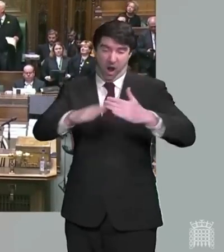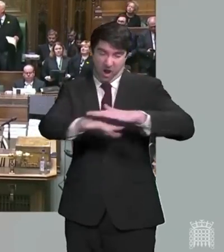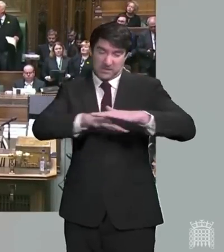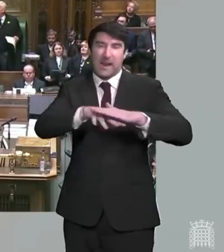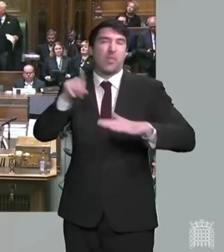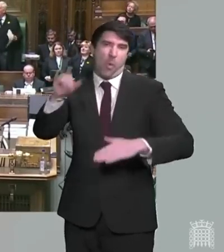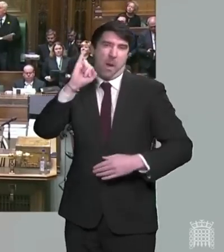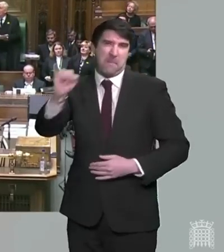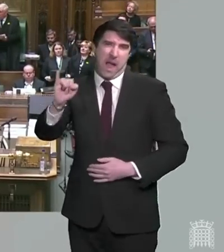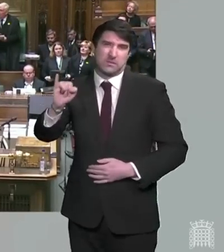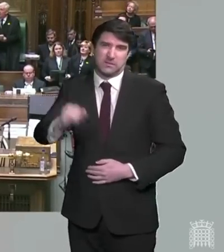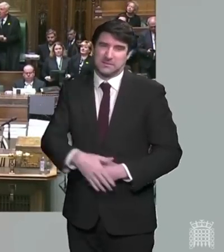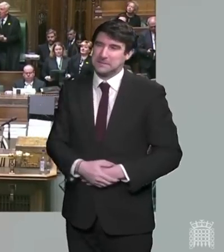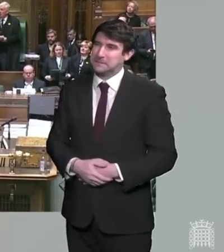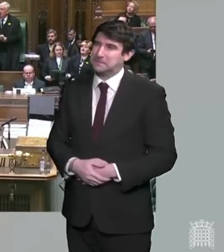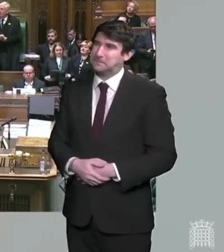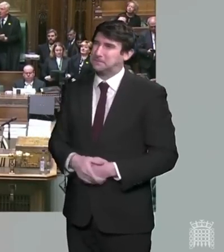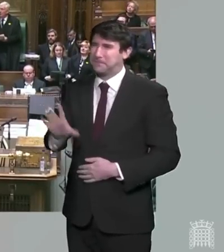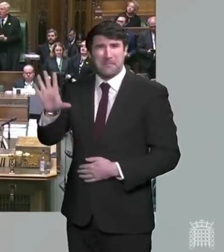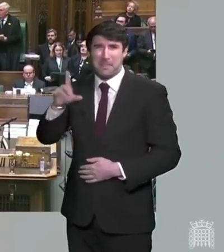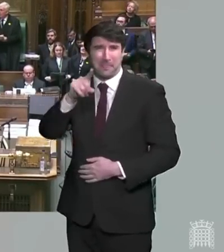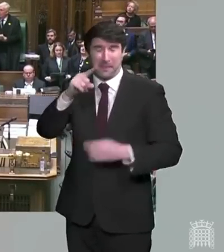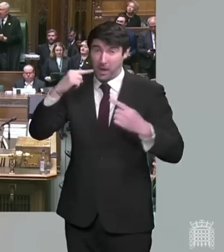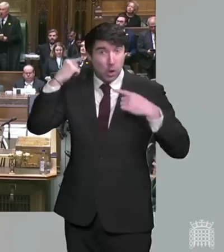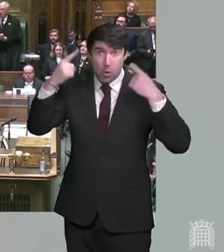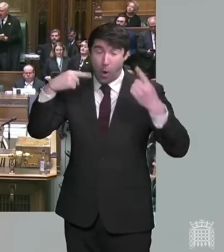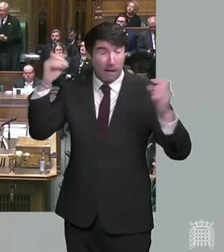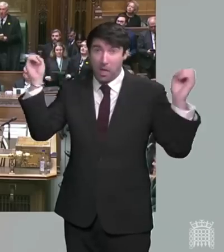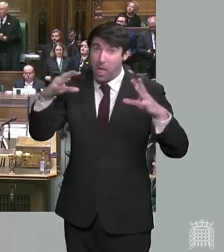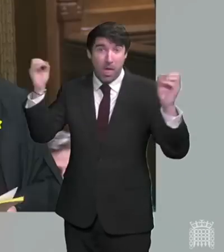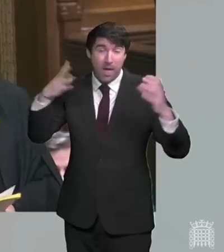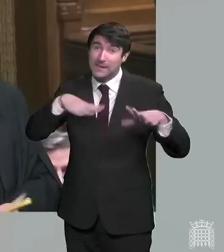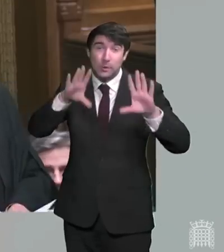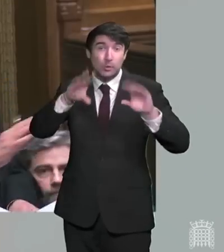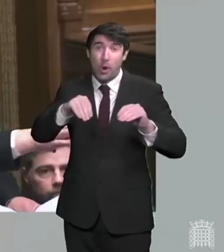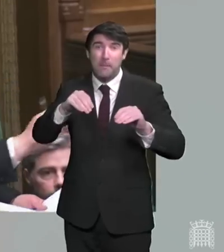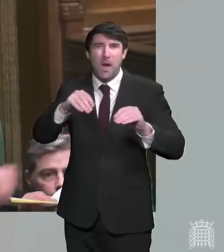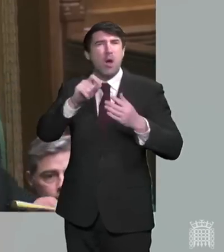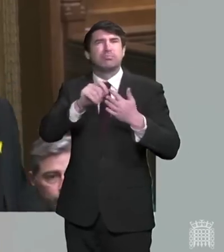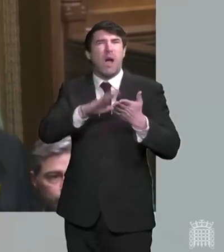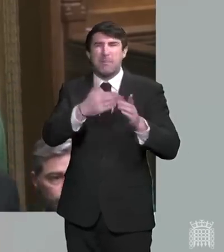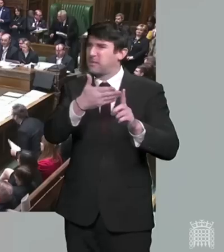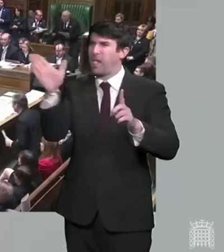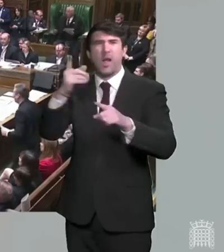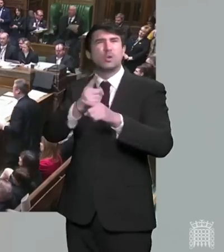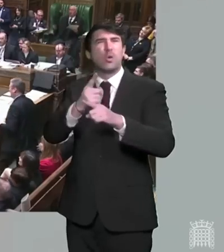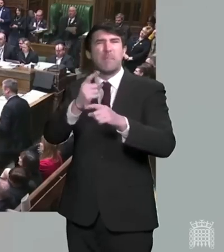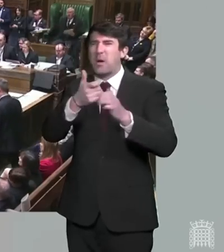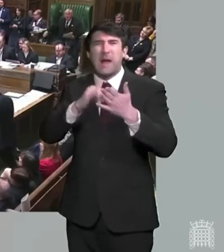What? Because of the noise, I don't think the Prime Minister is hearing the questions, because I do think it was on house building. Keir